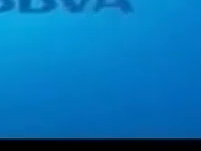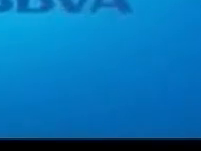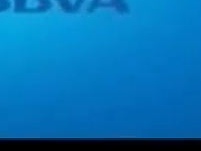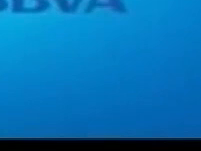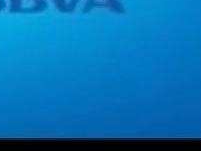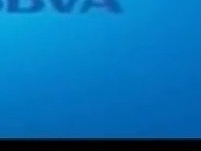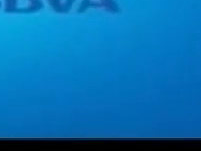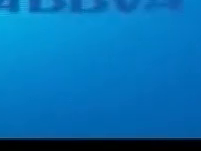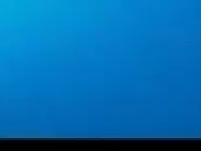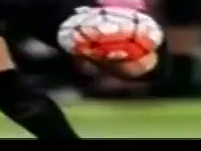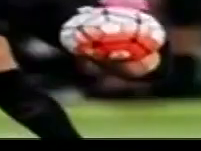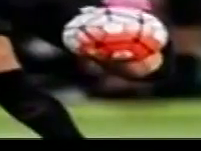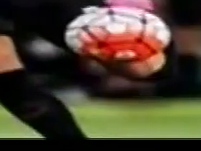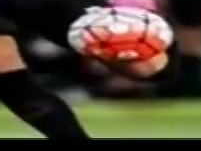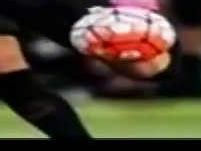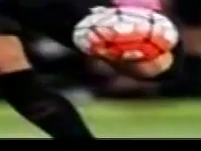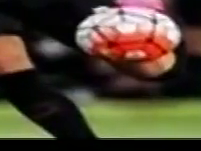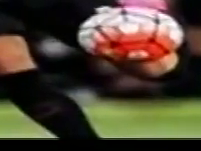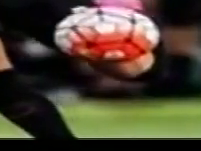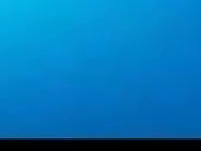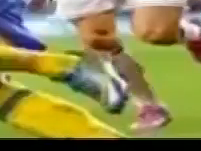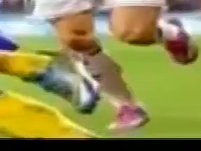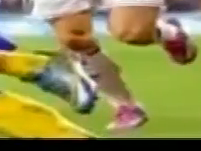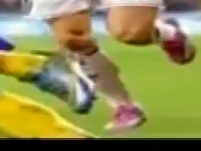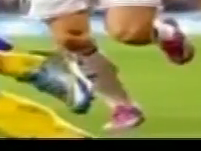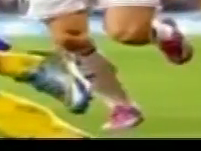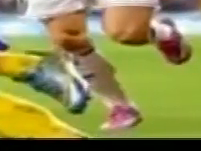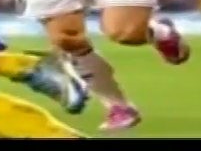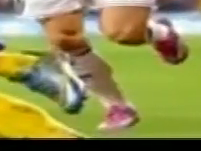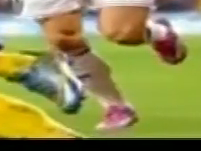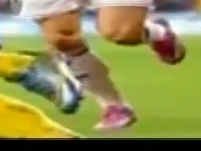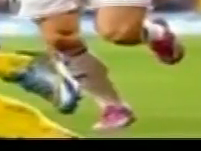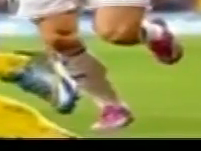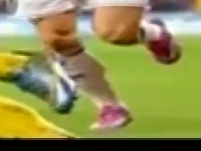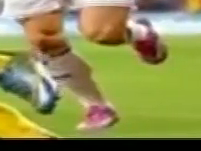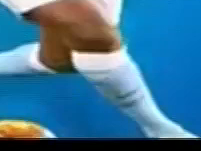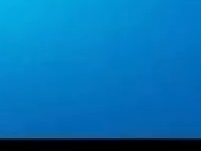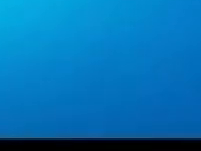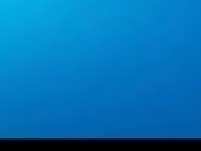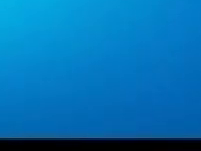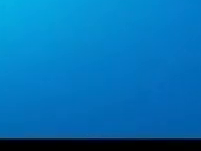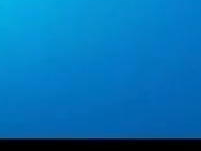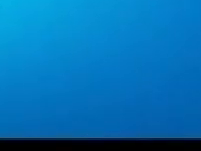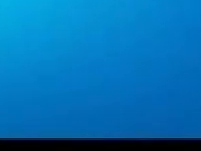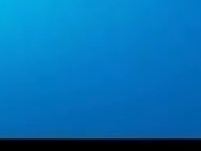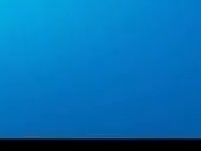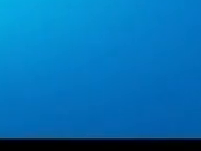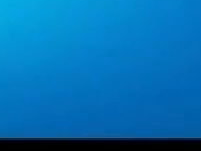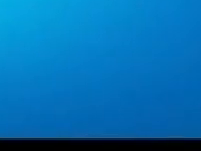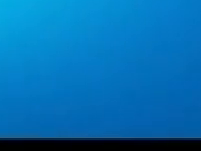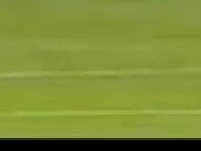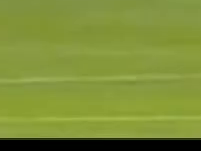League, La Liga and Euro 2016. Now live and in glorious HD on DSTV